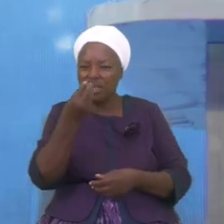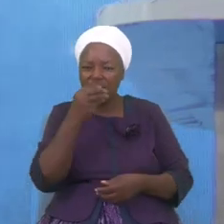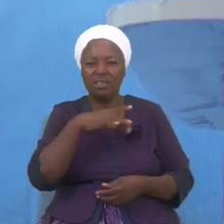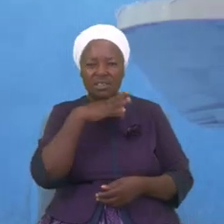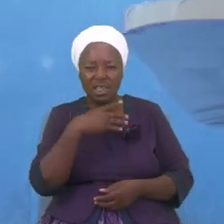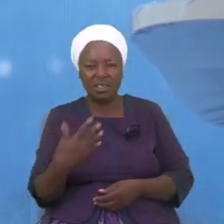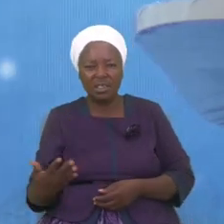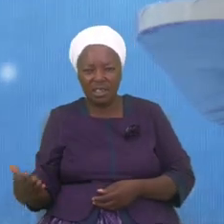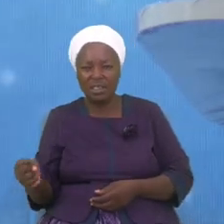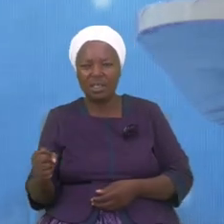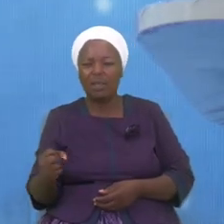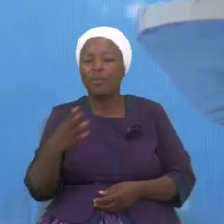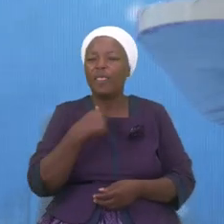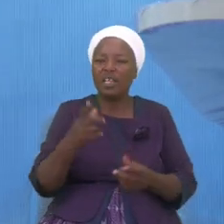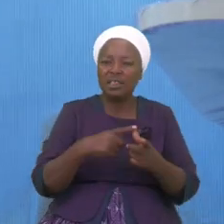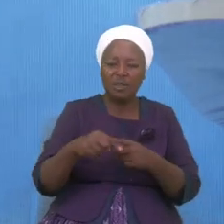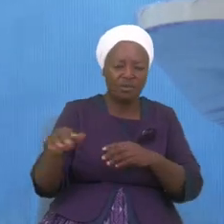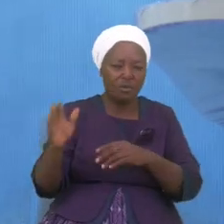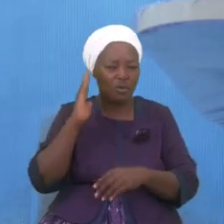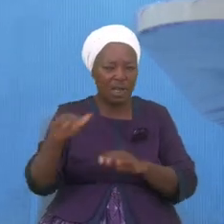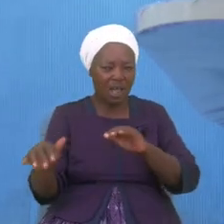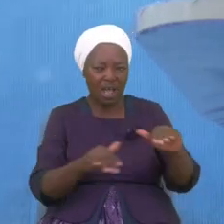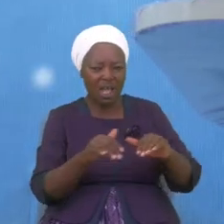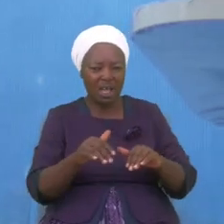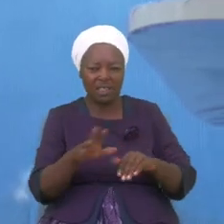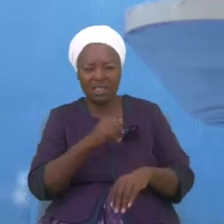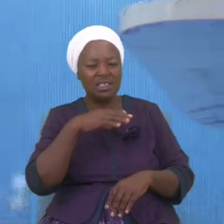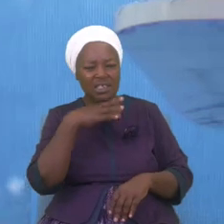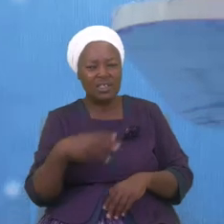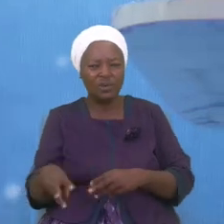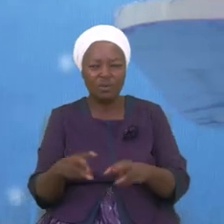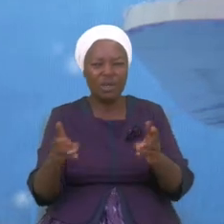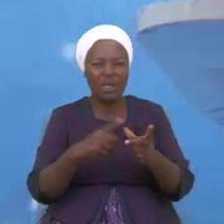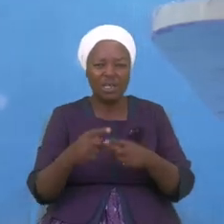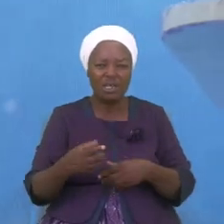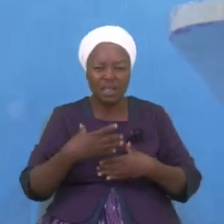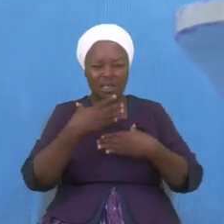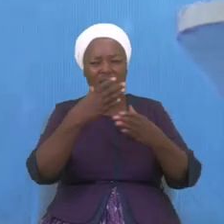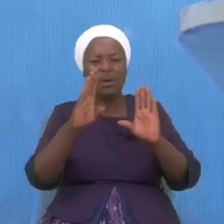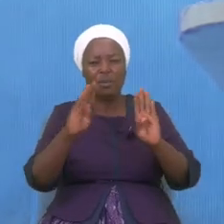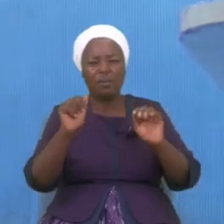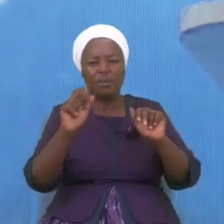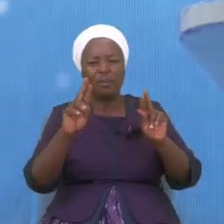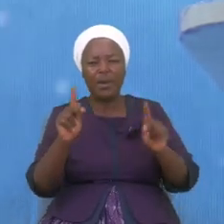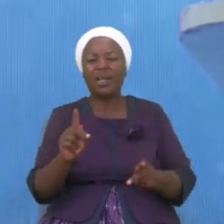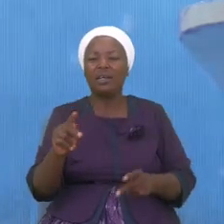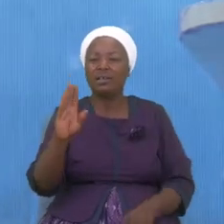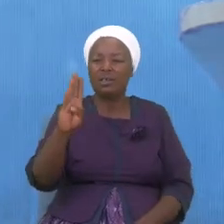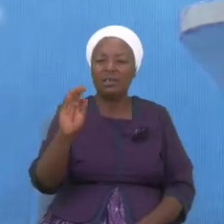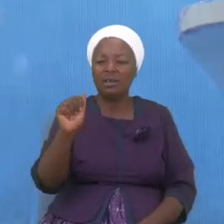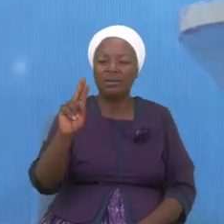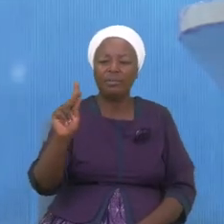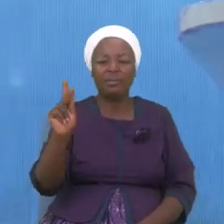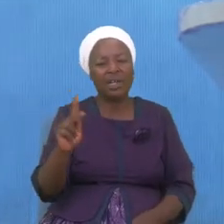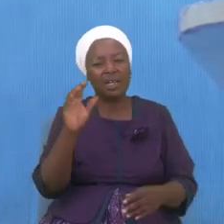and will arch dirty ways and will bark like the dog that gave